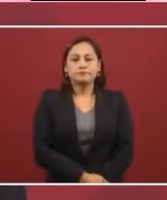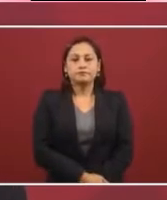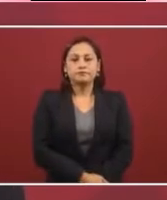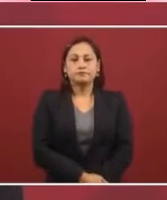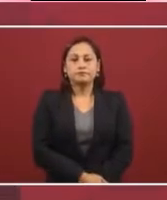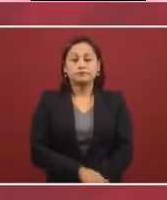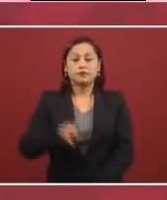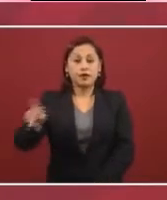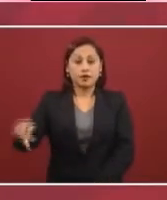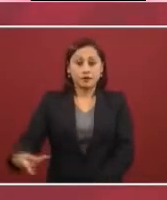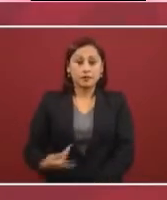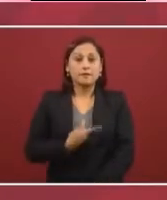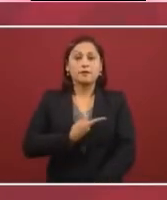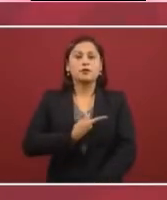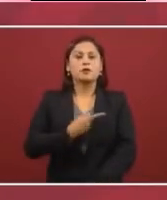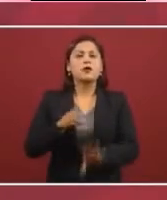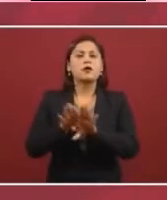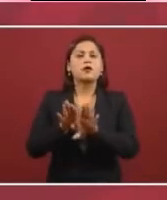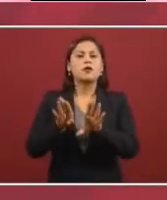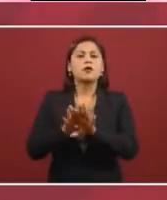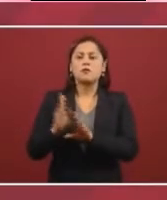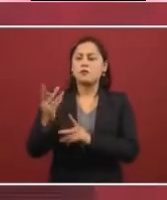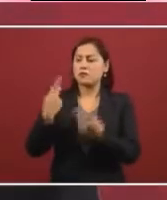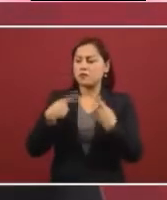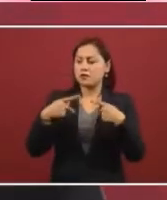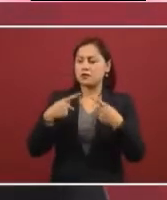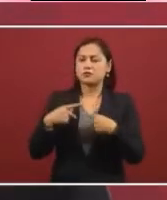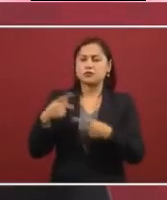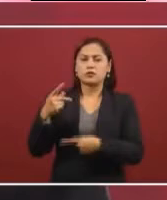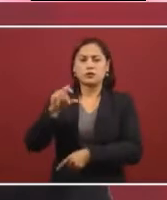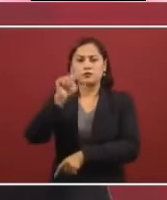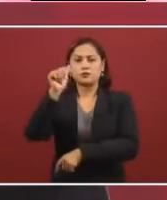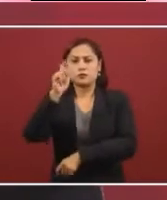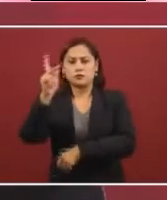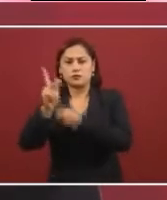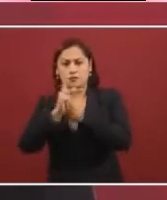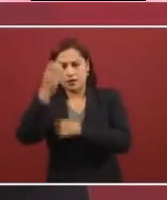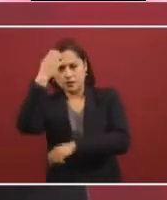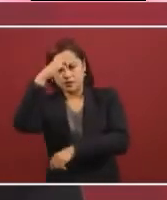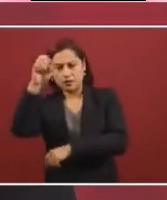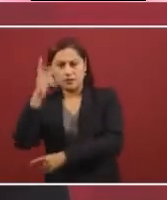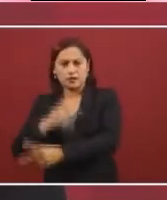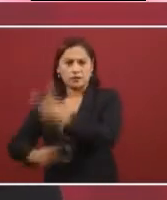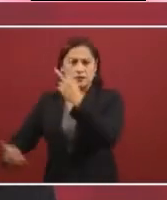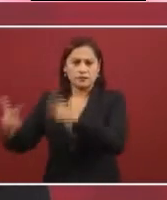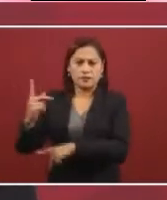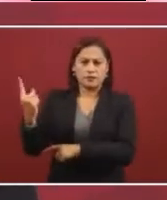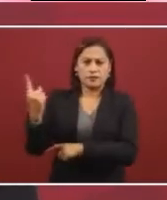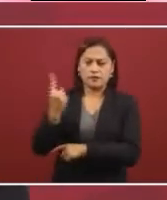Because the question regarding the treatment of migrants, the majority of people,